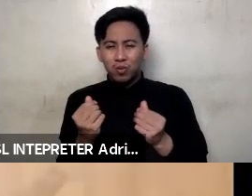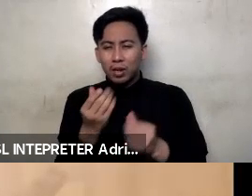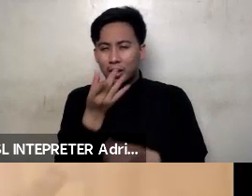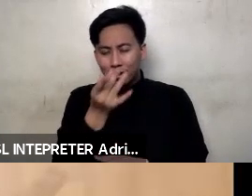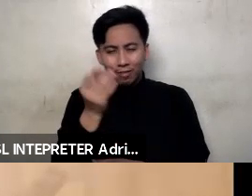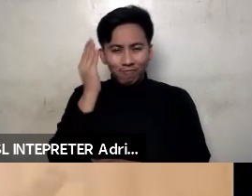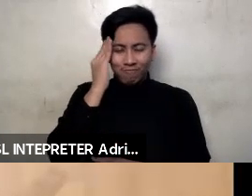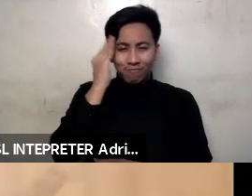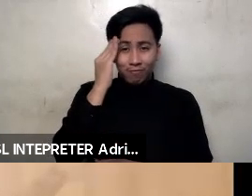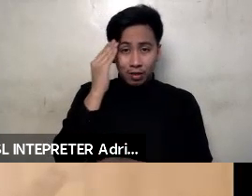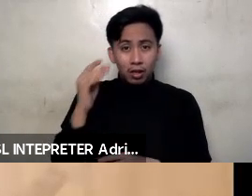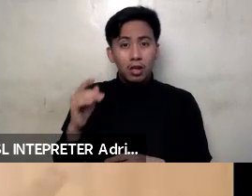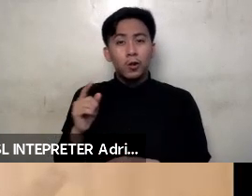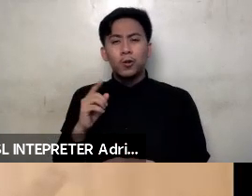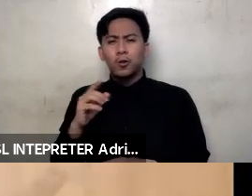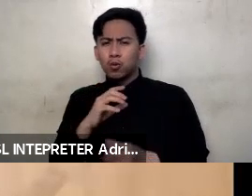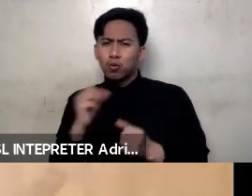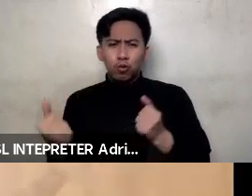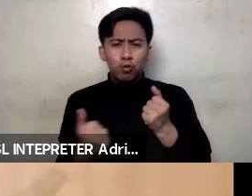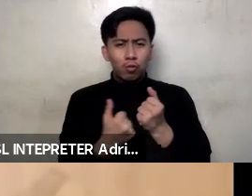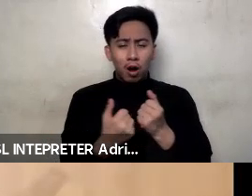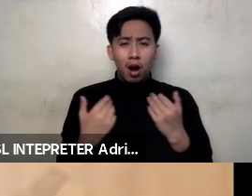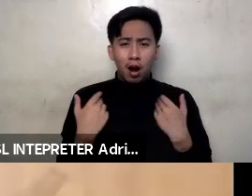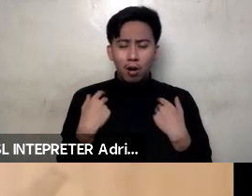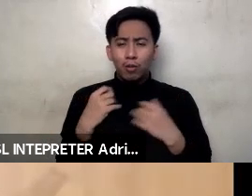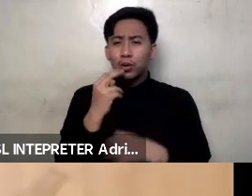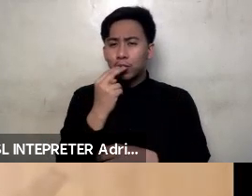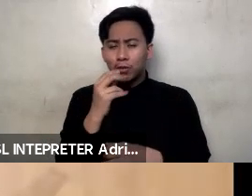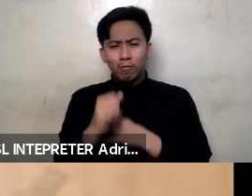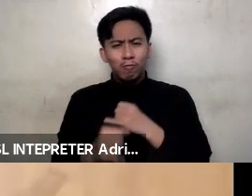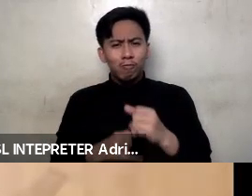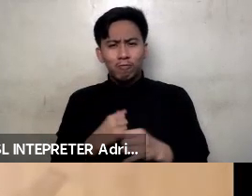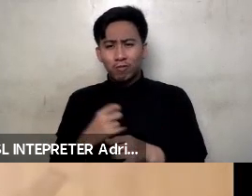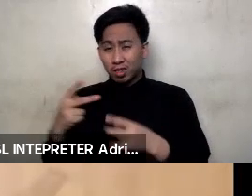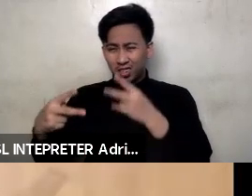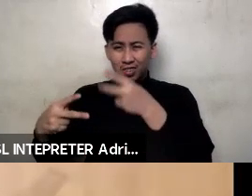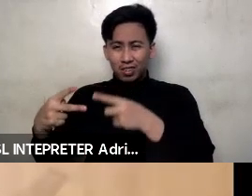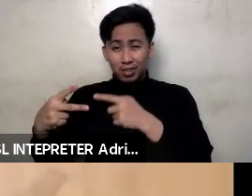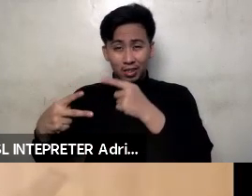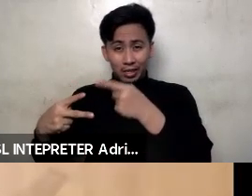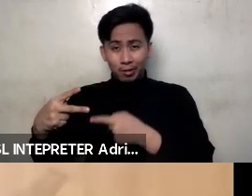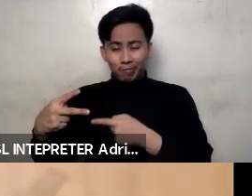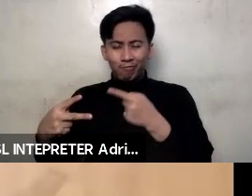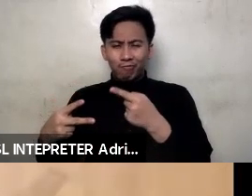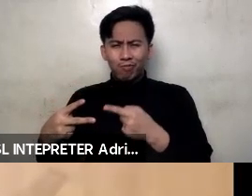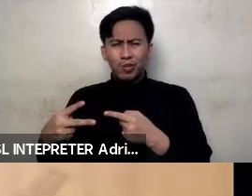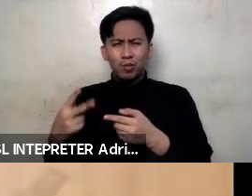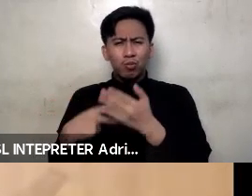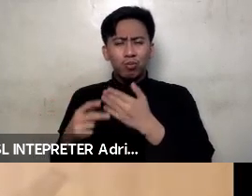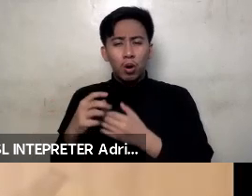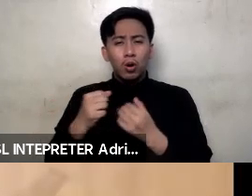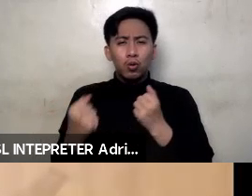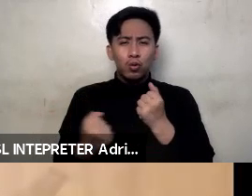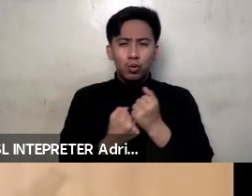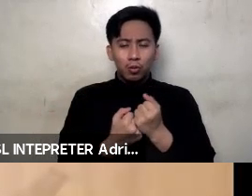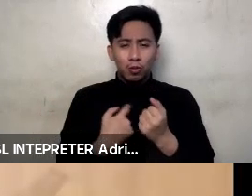Family Foundation, Nutrition International, we identified inadequacies in our